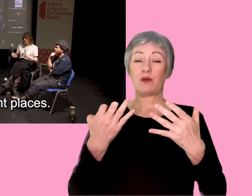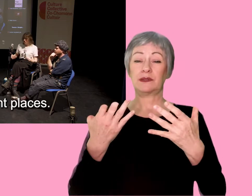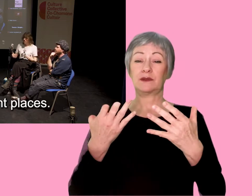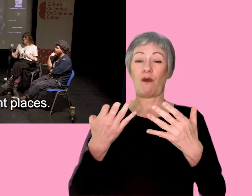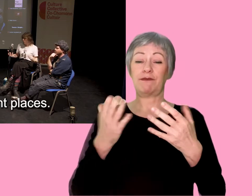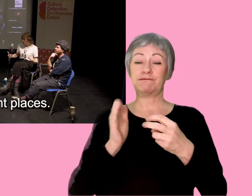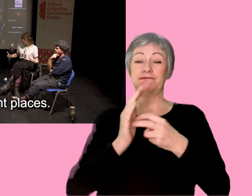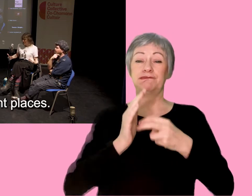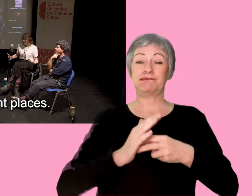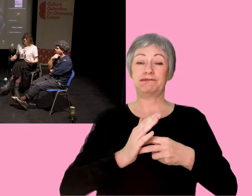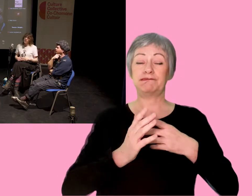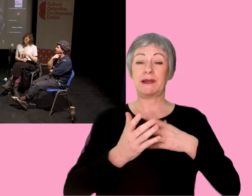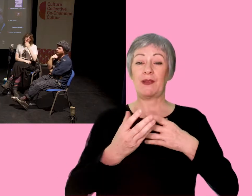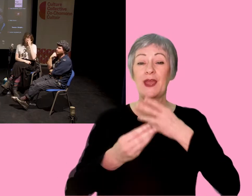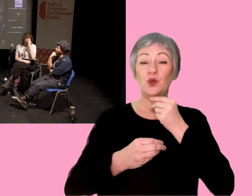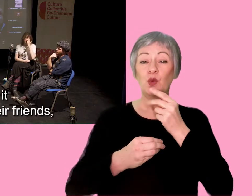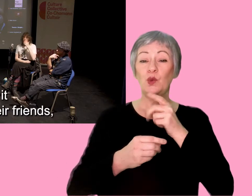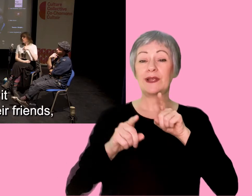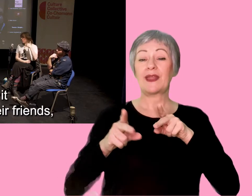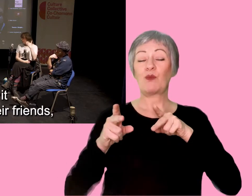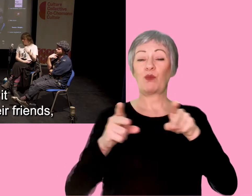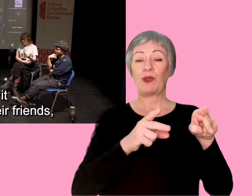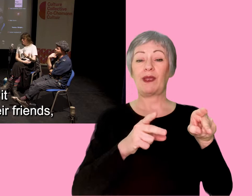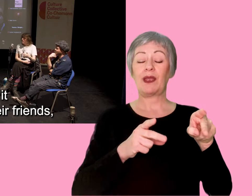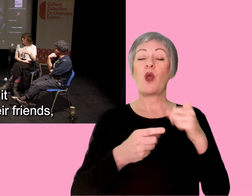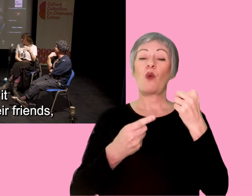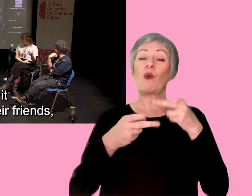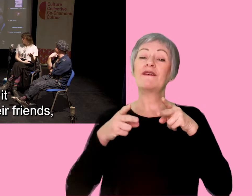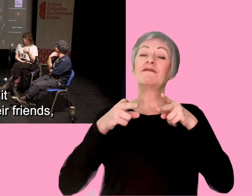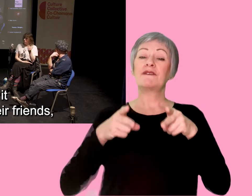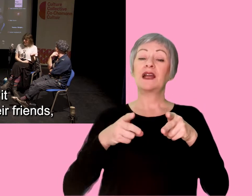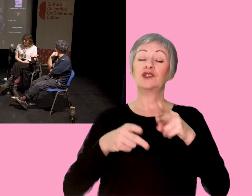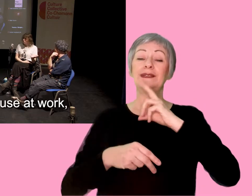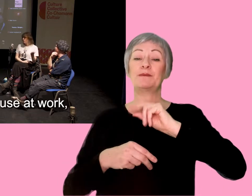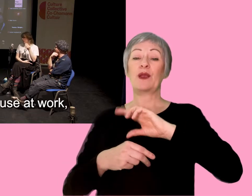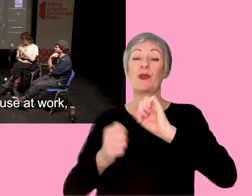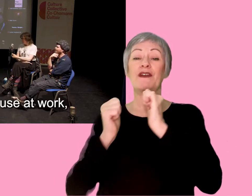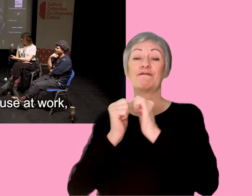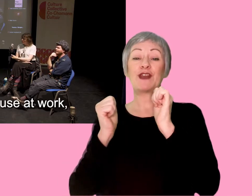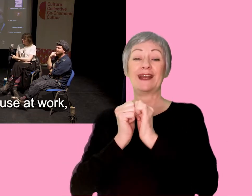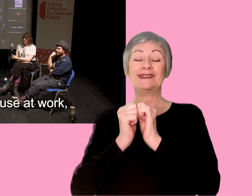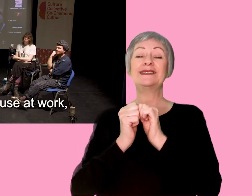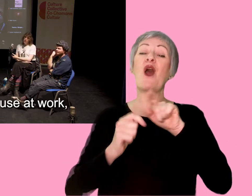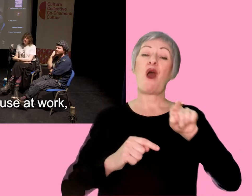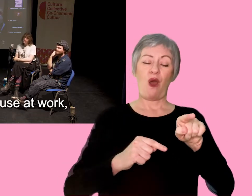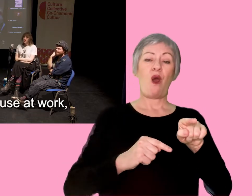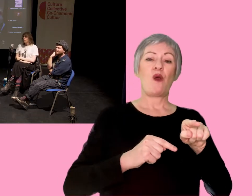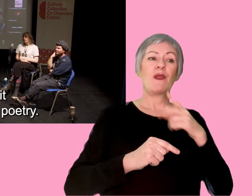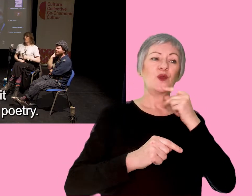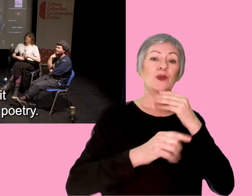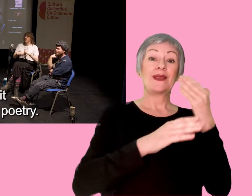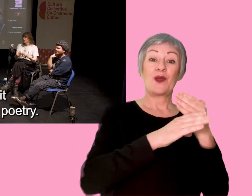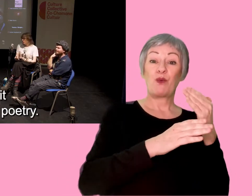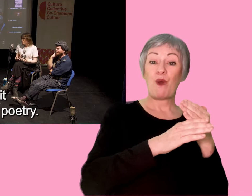that they use in different places. One version of it that they speak with their friends, one version of it that they use at work,